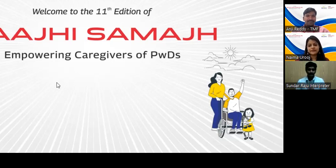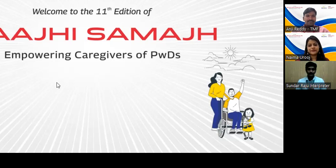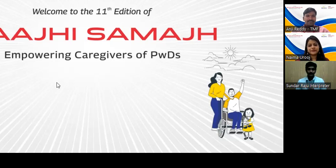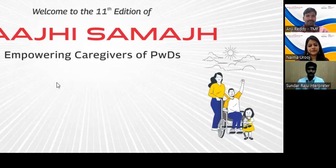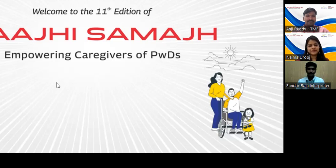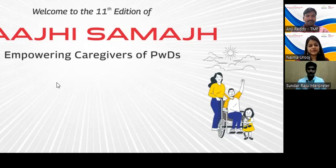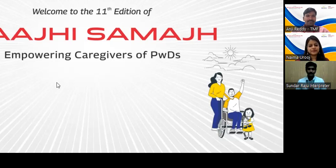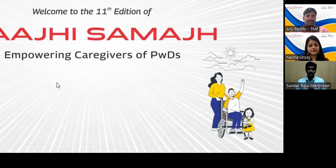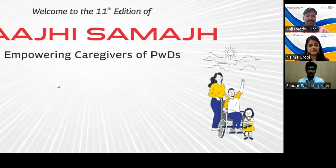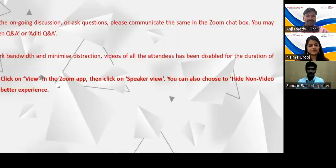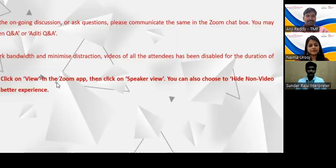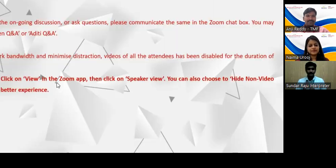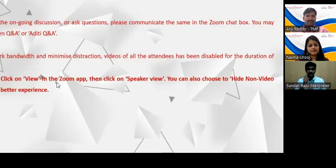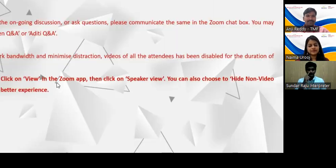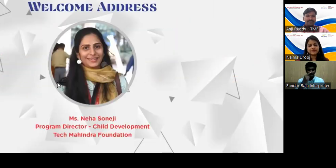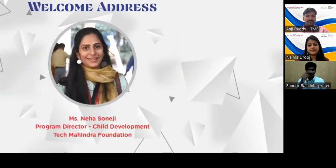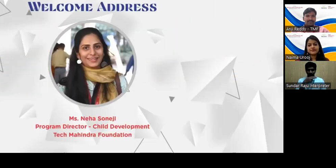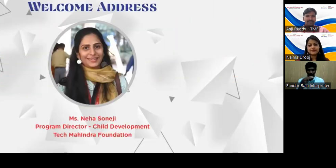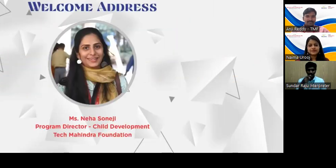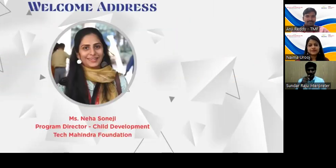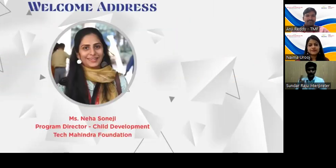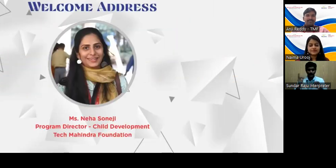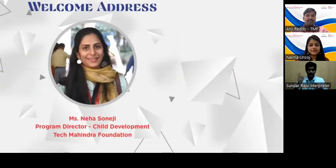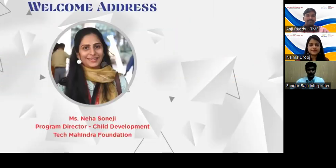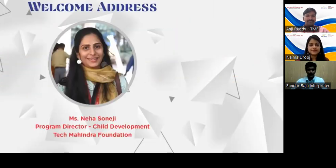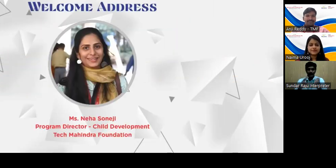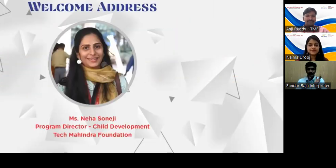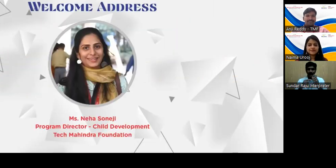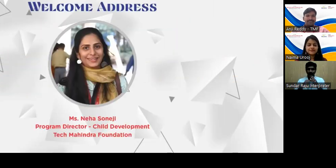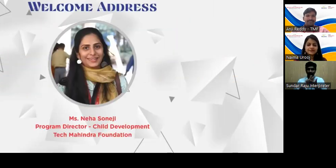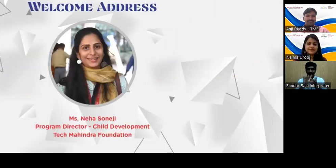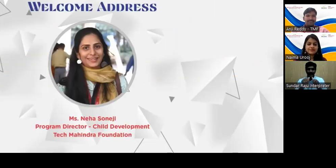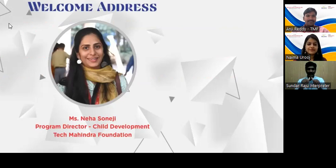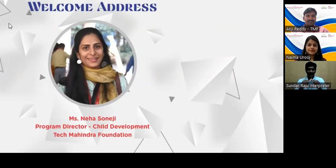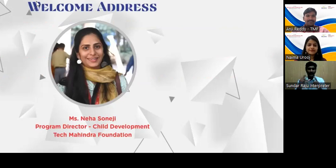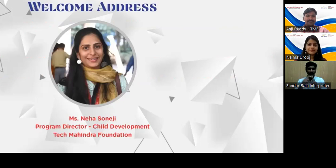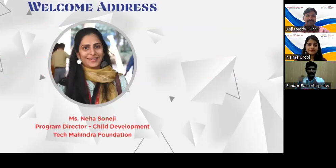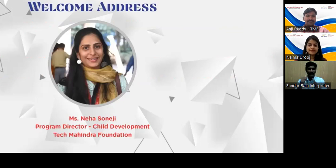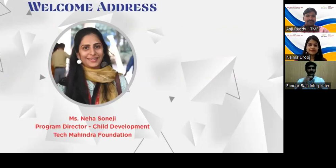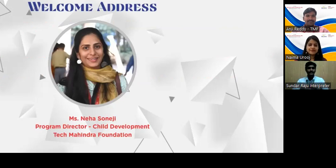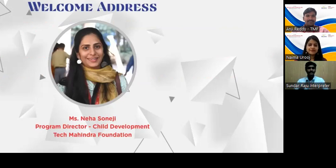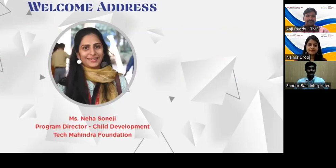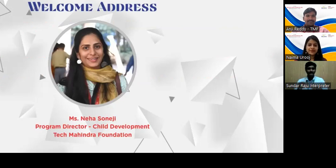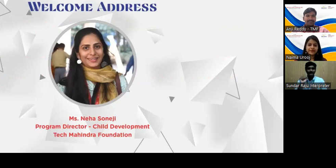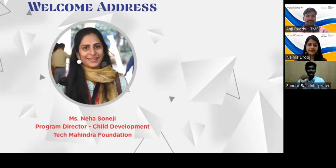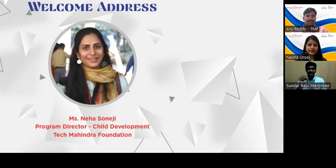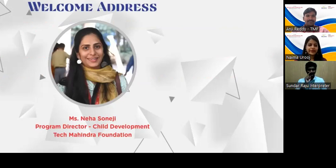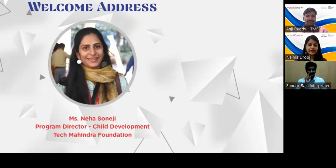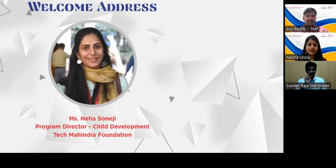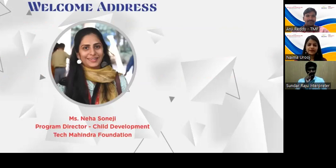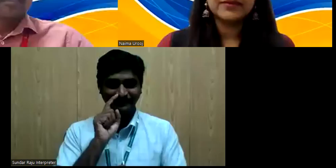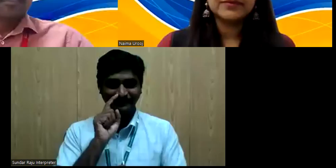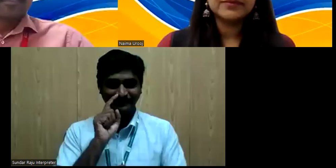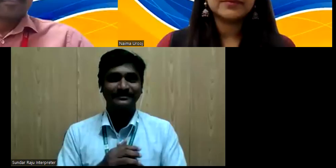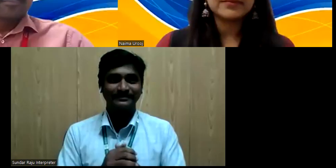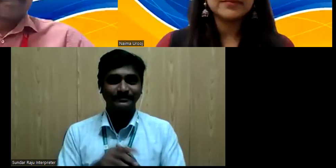Neha. Thank you so much, Naima. A very good morning, everyone. We are so delighted to invite you to the 11th